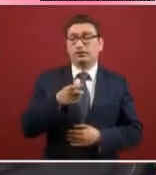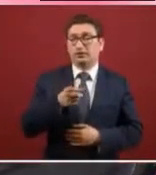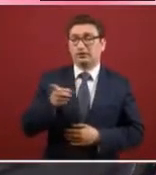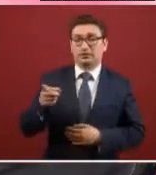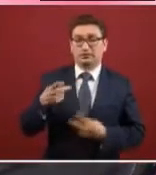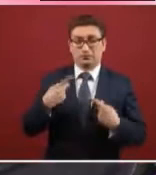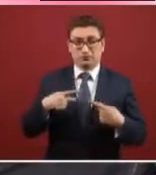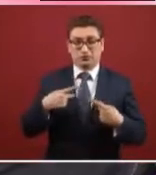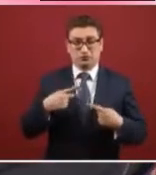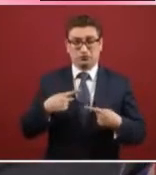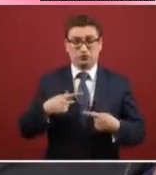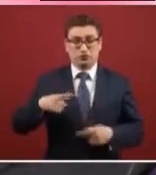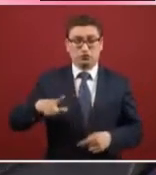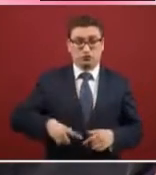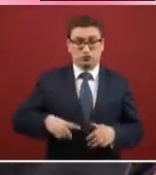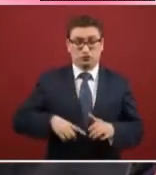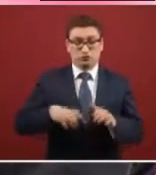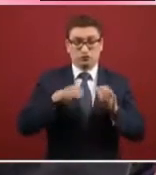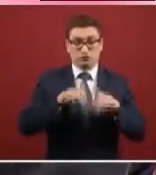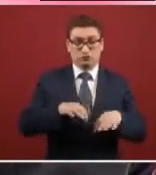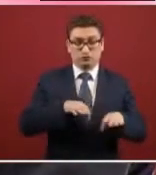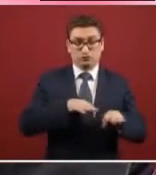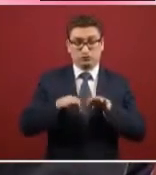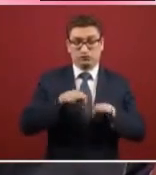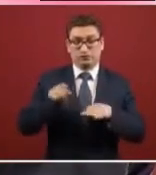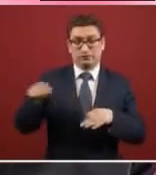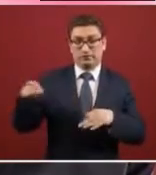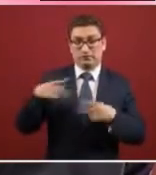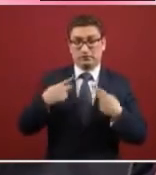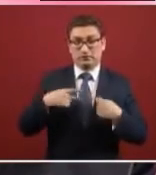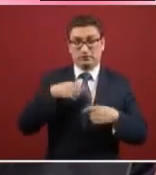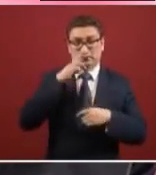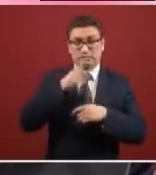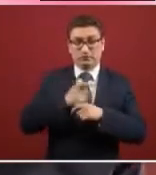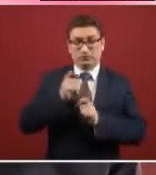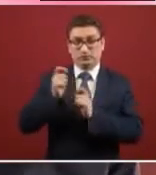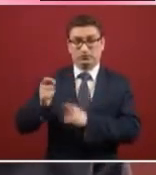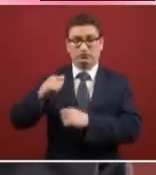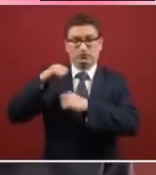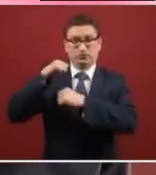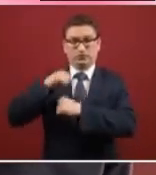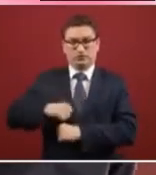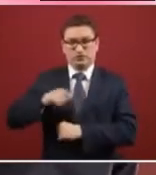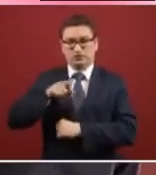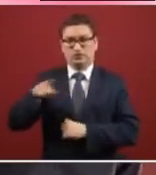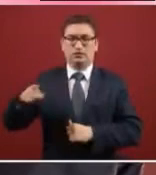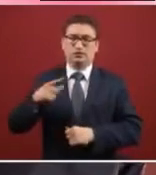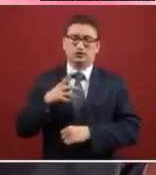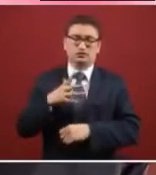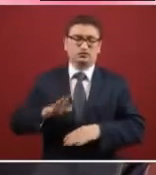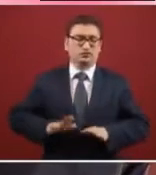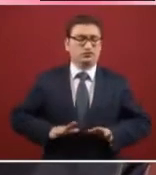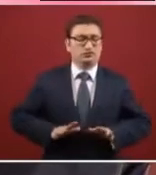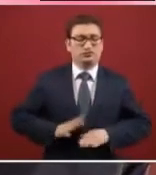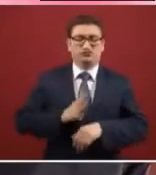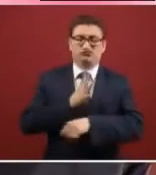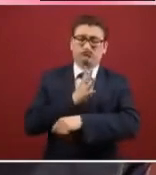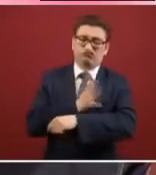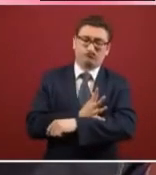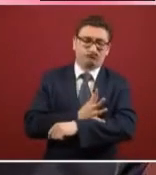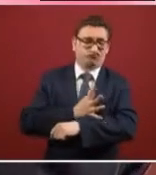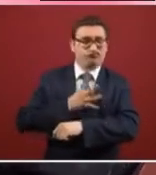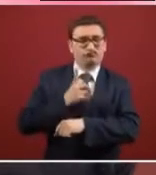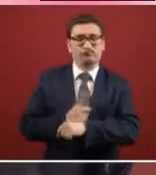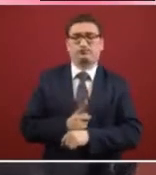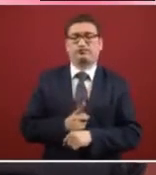that have public positions de inopetable honestidad, that are in, with